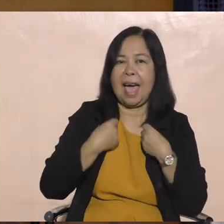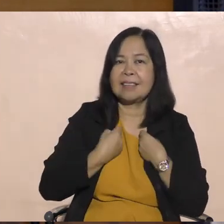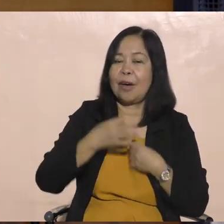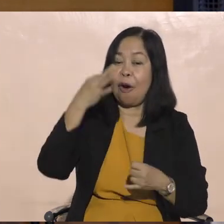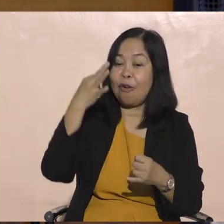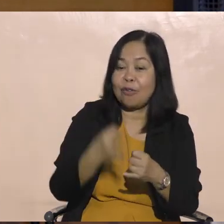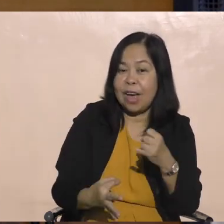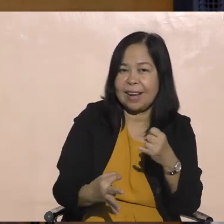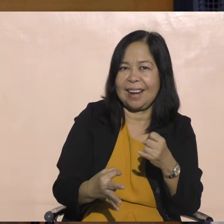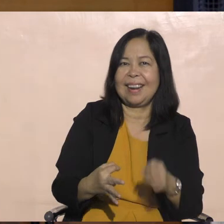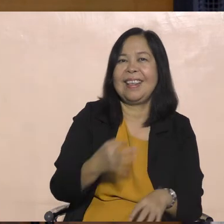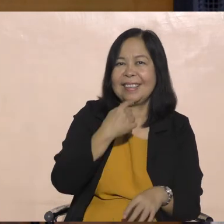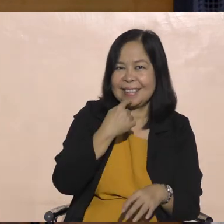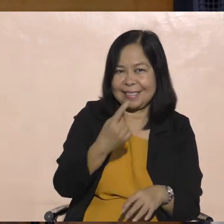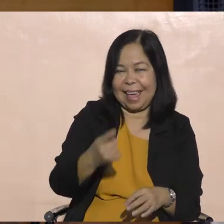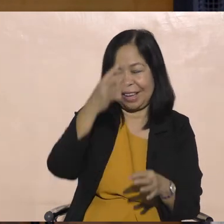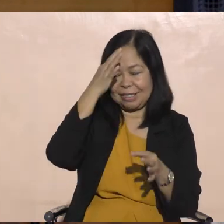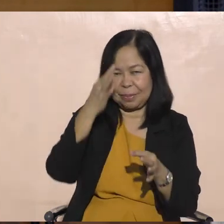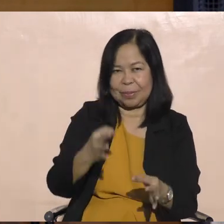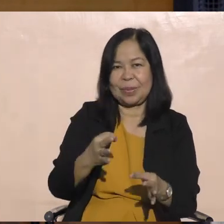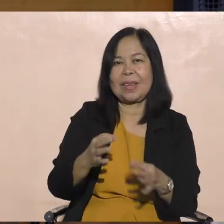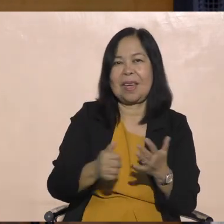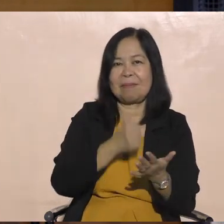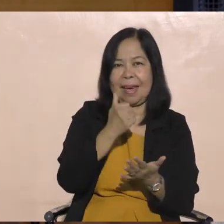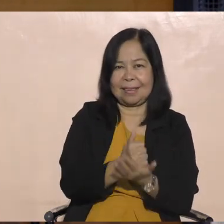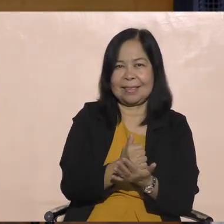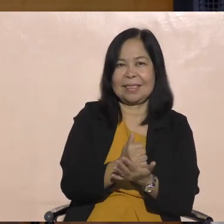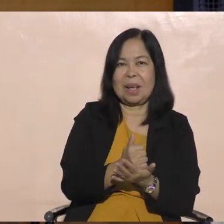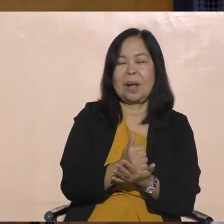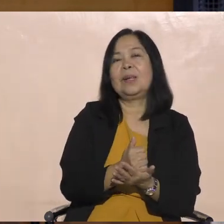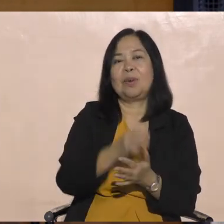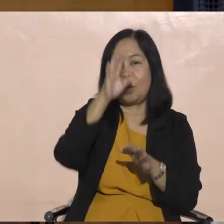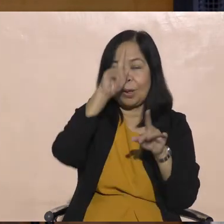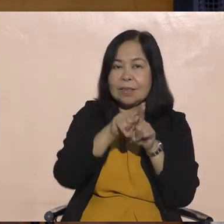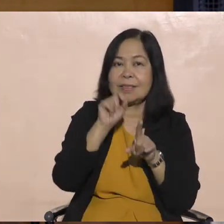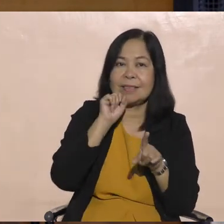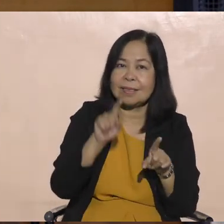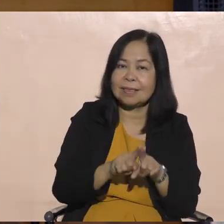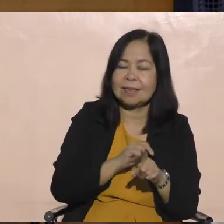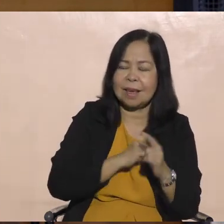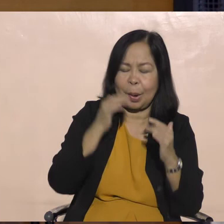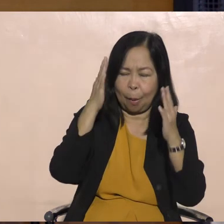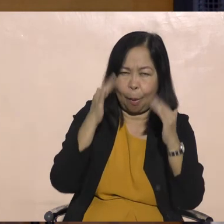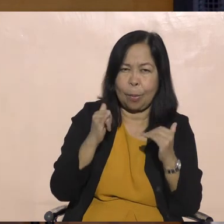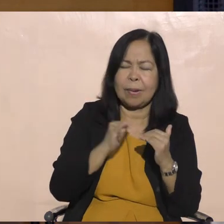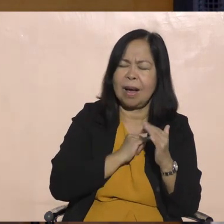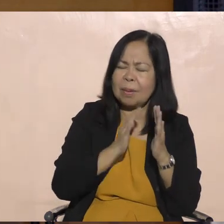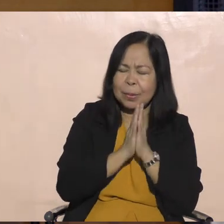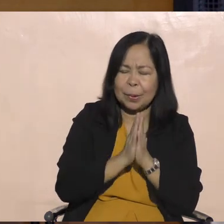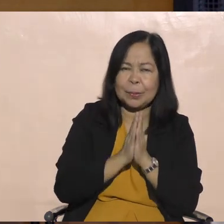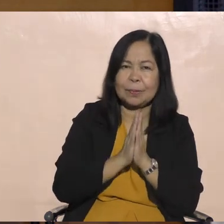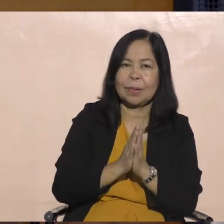final say. Amen. Dalaygo ng Diyos. Mga kaigsuunan, I hope and